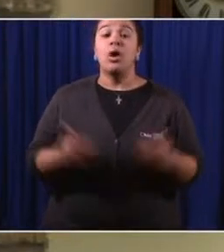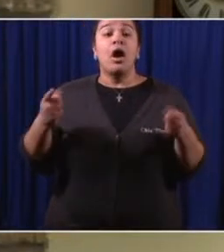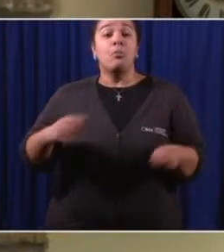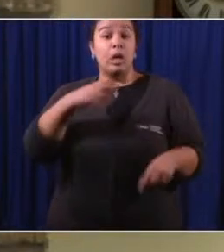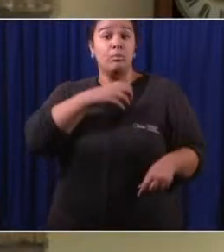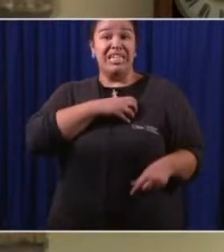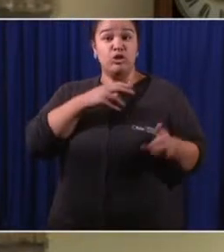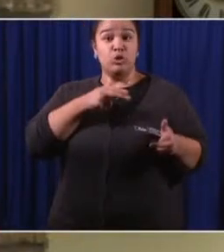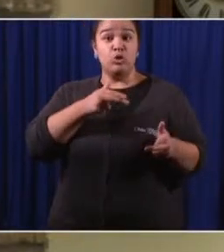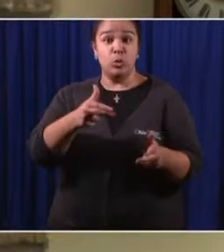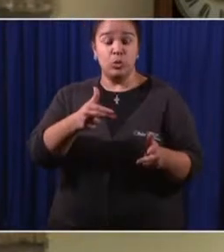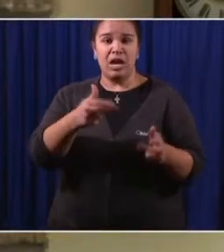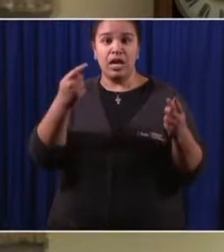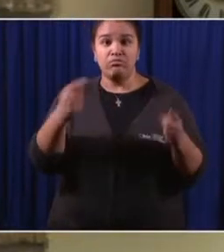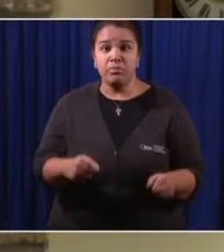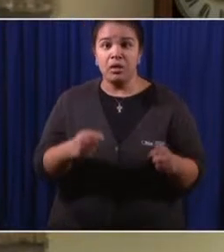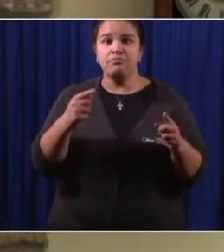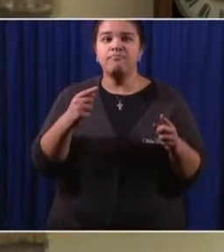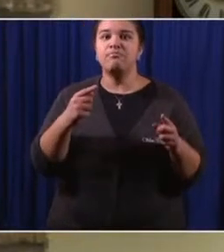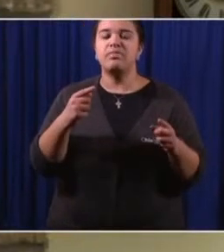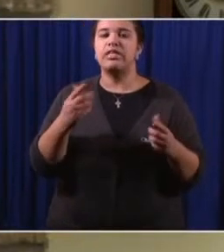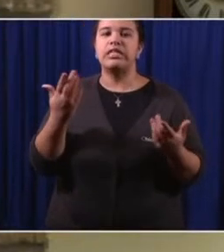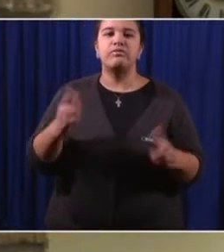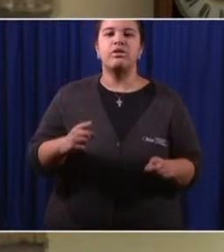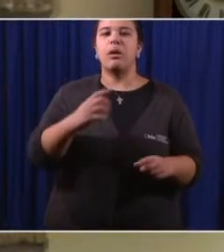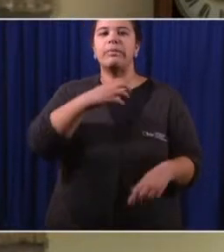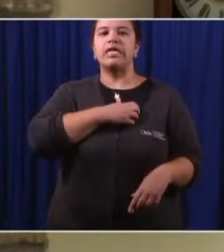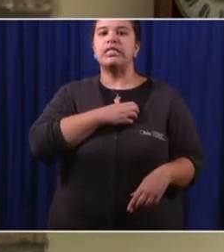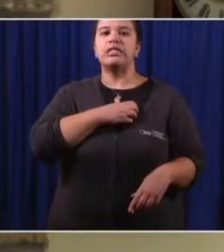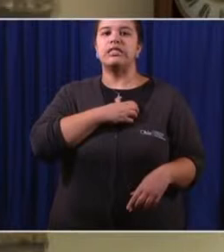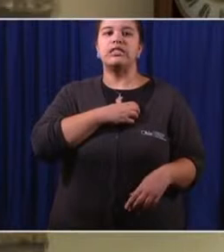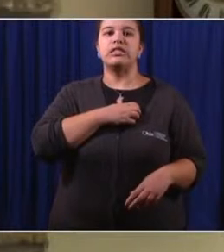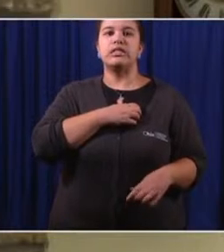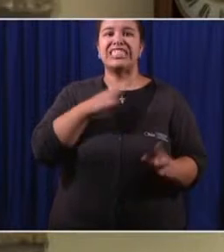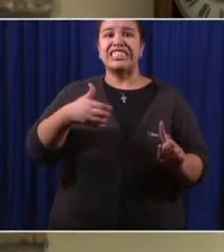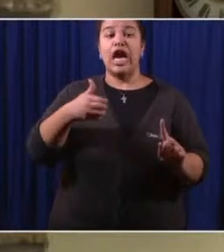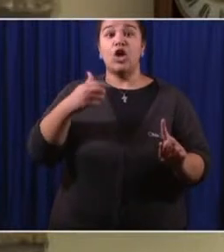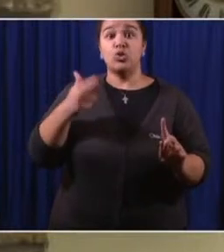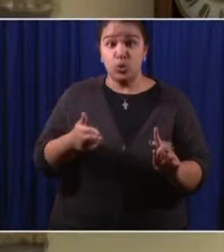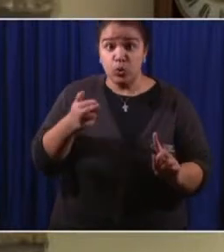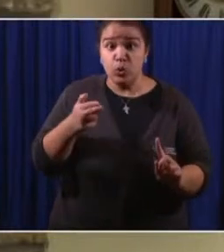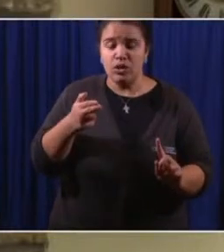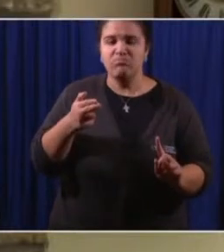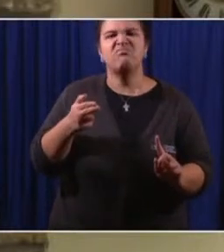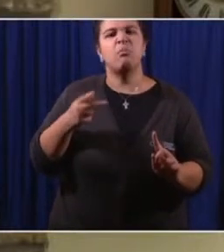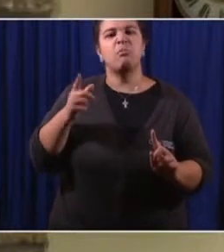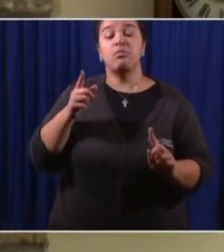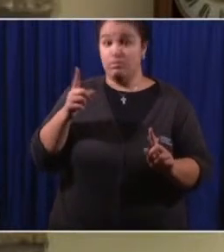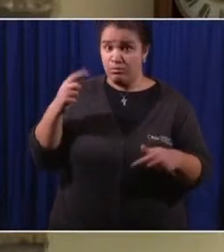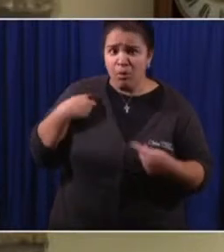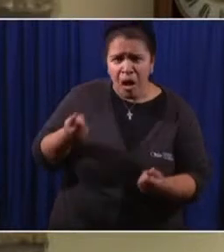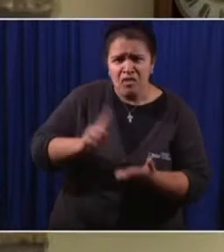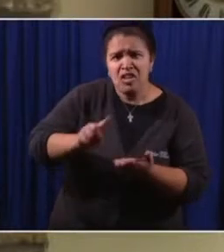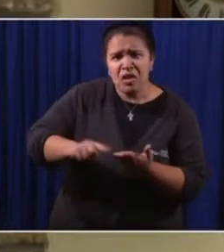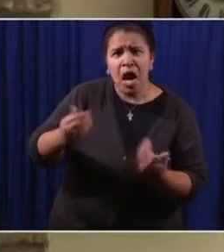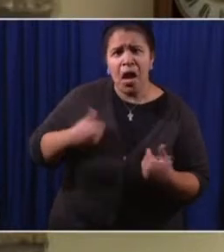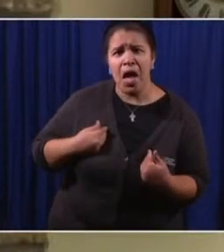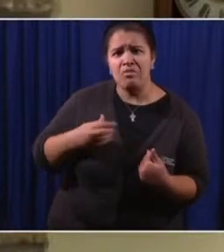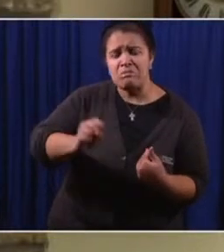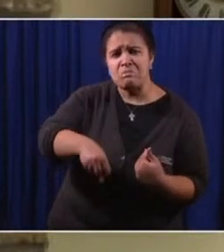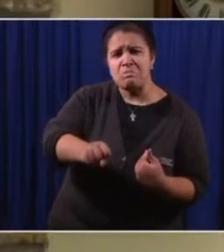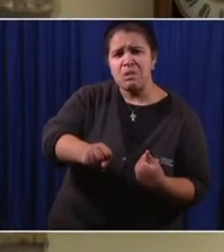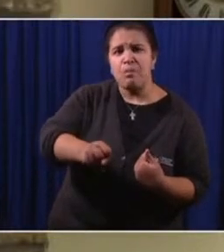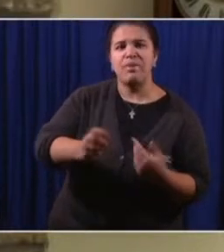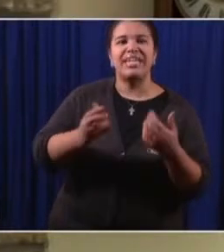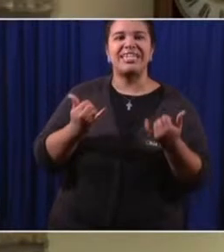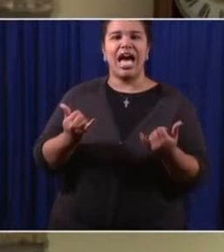for a police officer shoot someone, that investigation that always takes place, but that investigation needs to